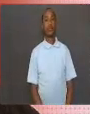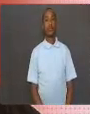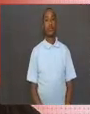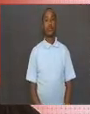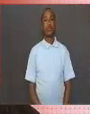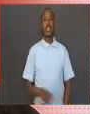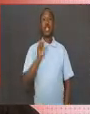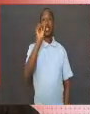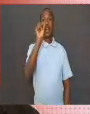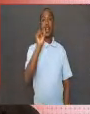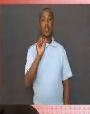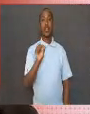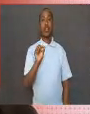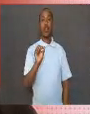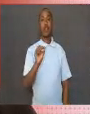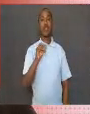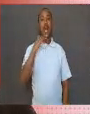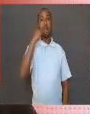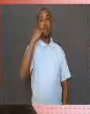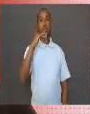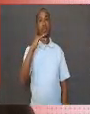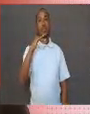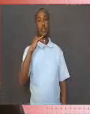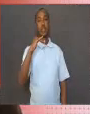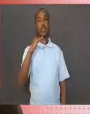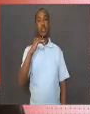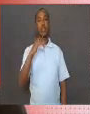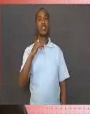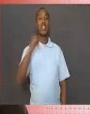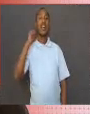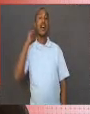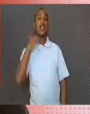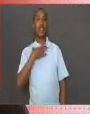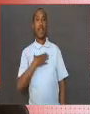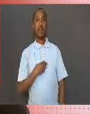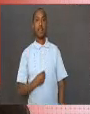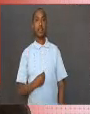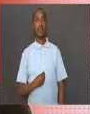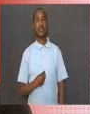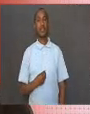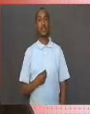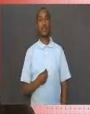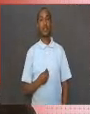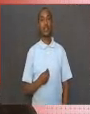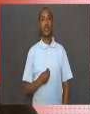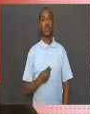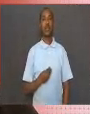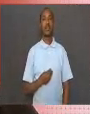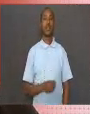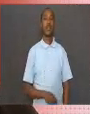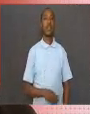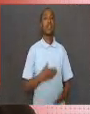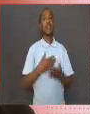the ratio of the amounts of the other element will be